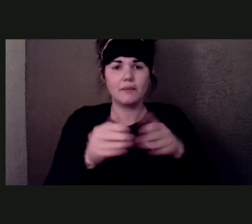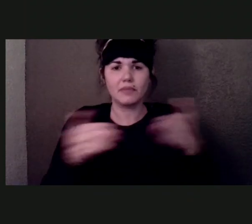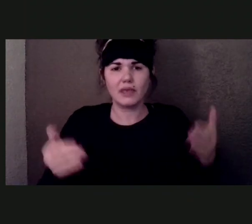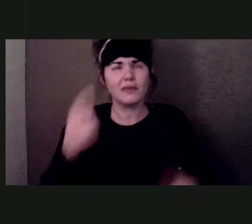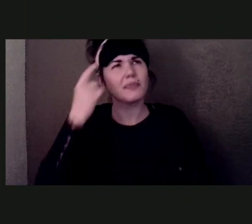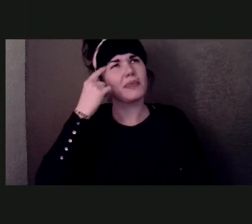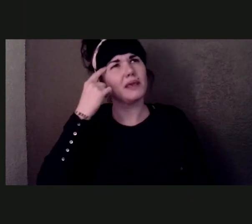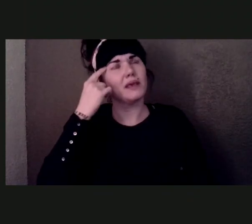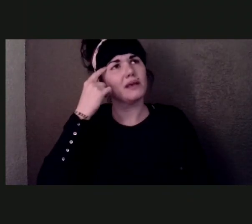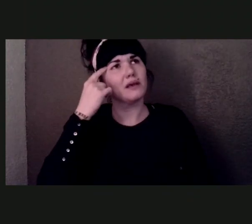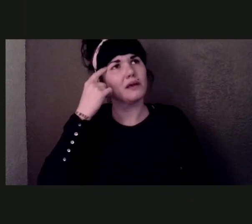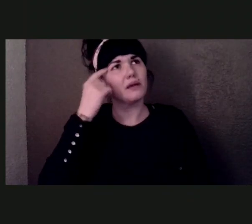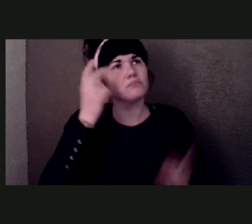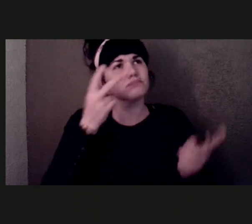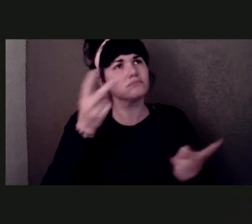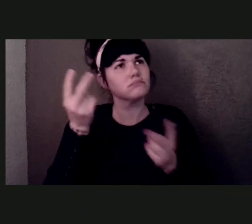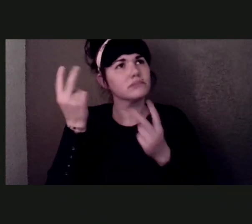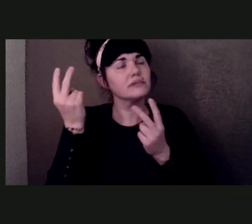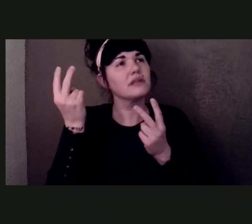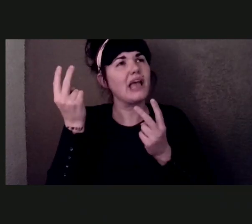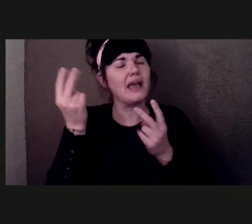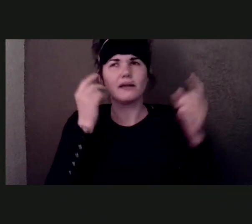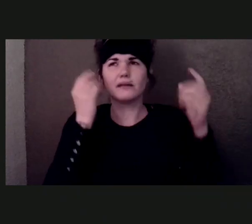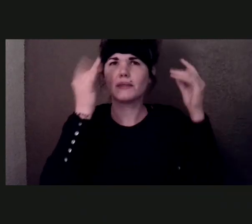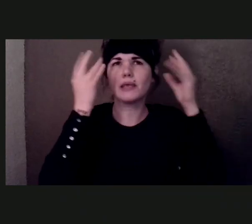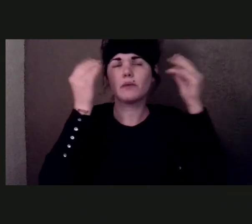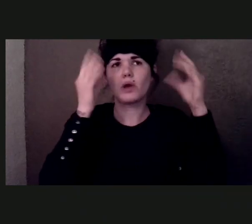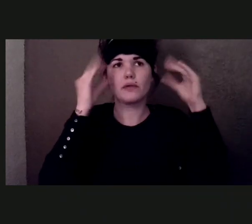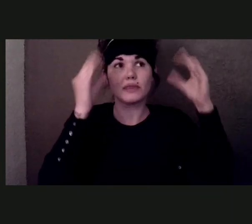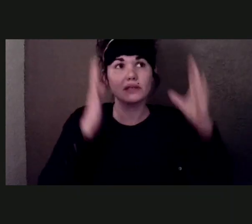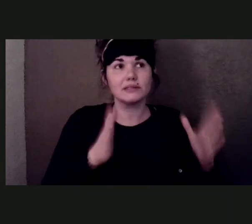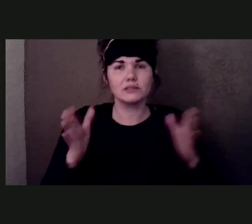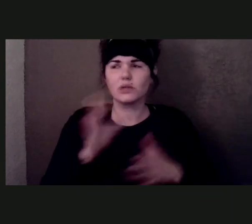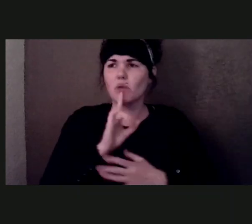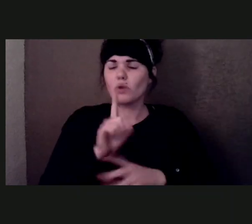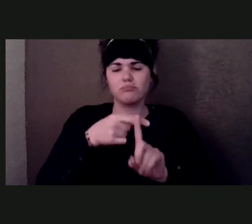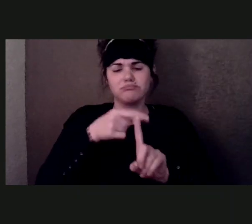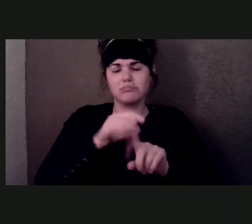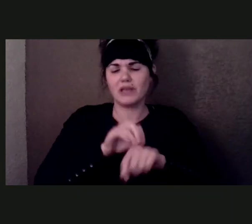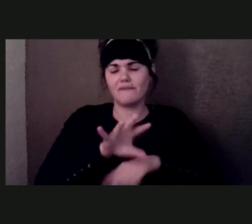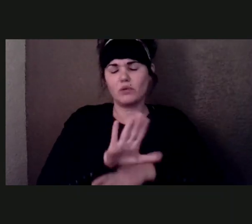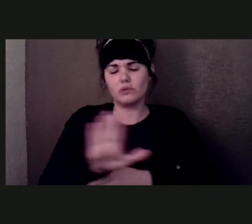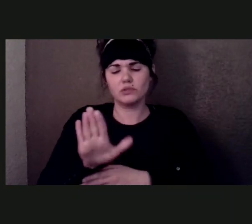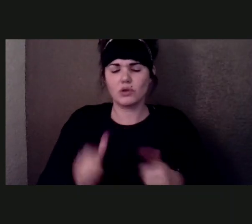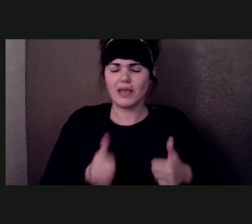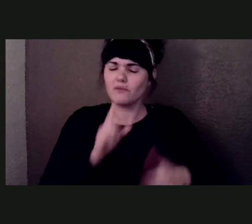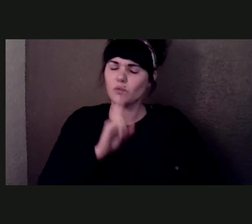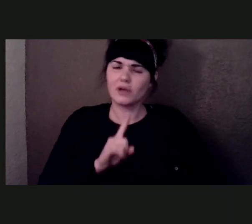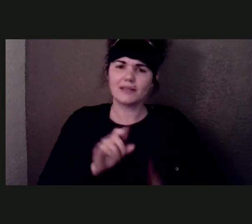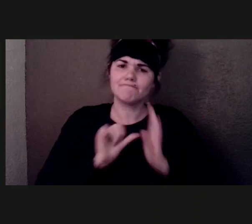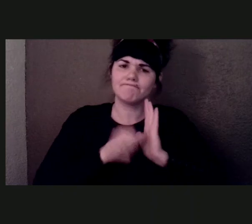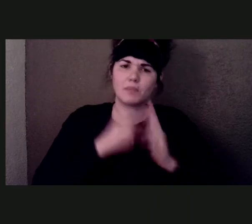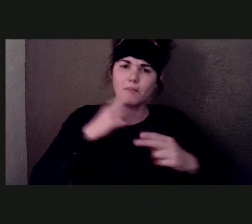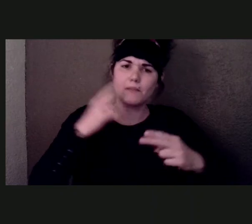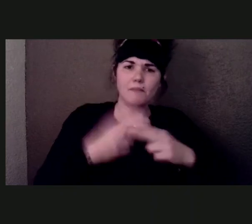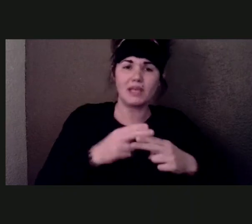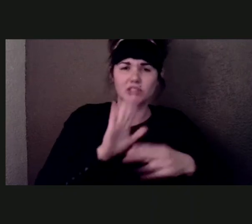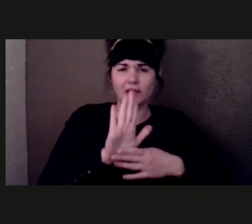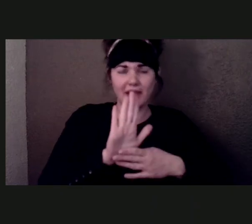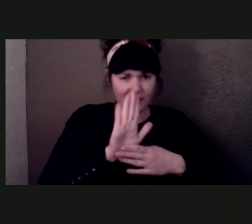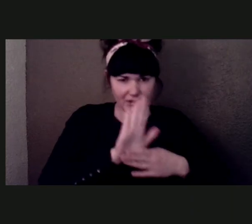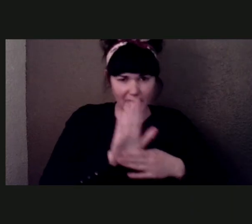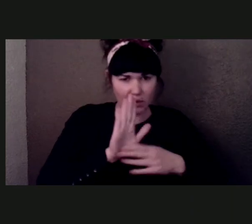remember that teacher or those teachers that made a difference in your life. Let's lift up their names. Teaching is a magnificent